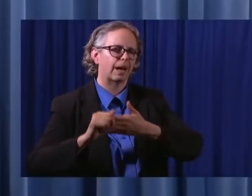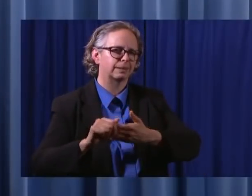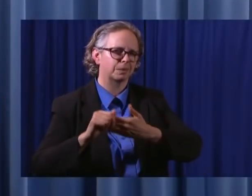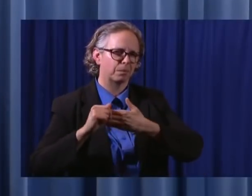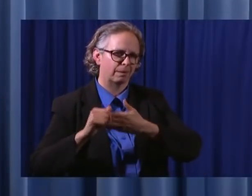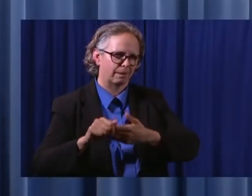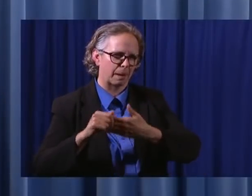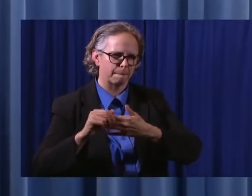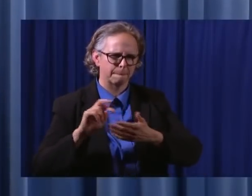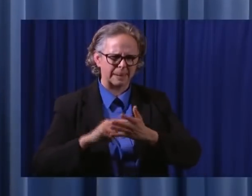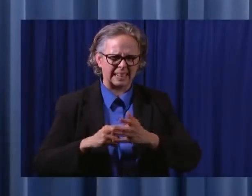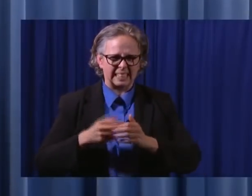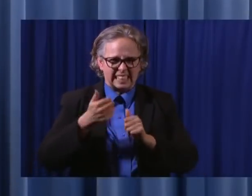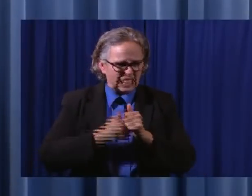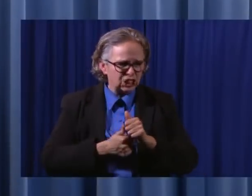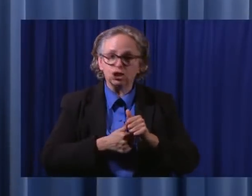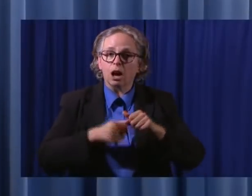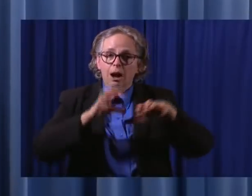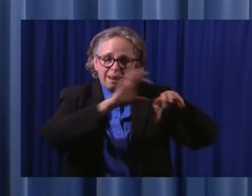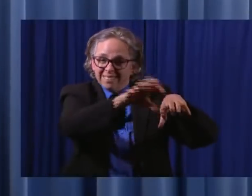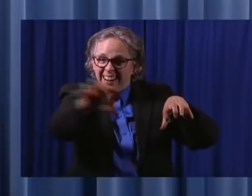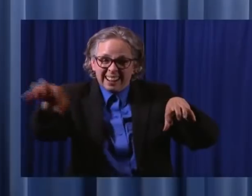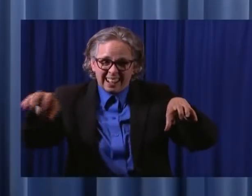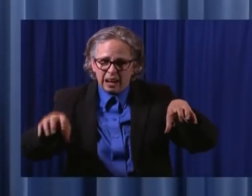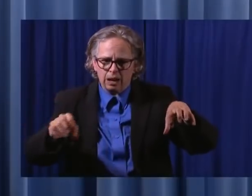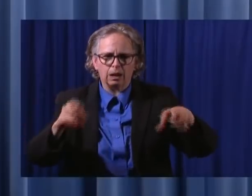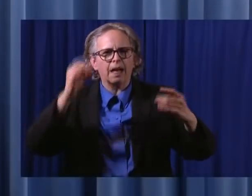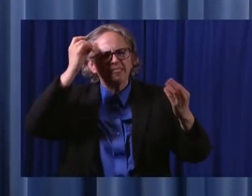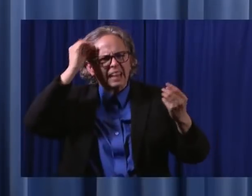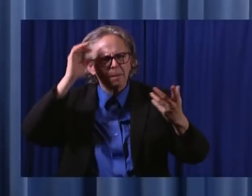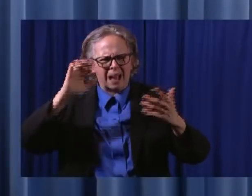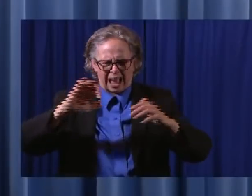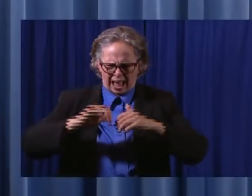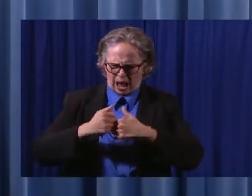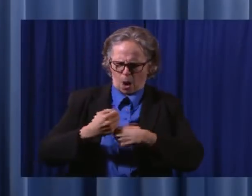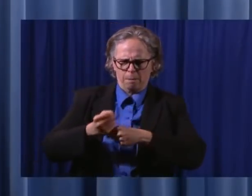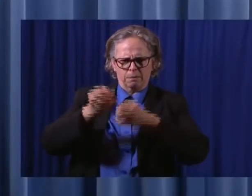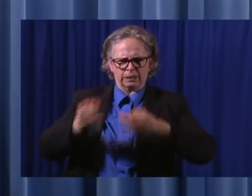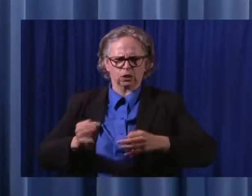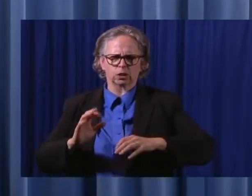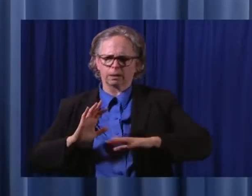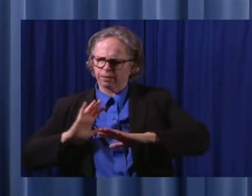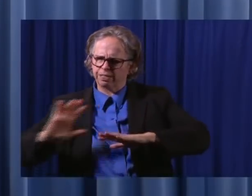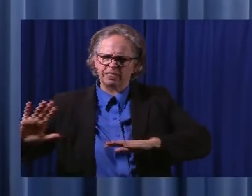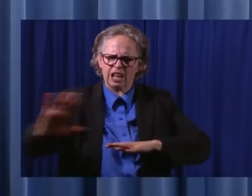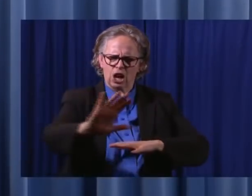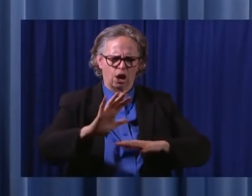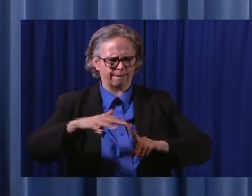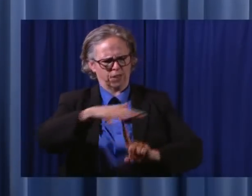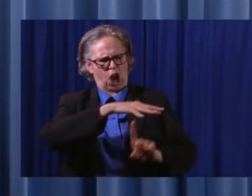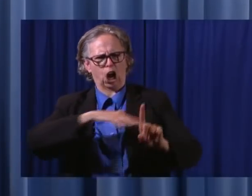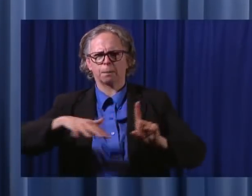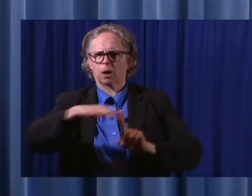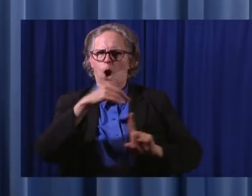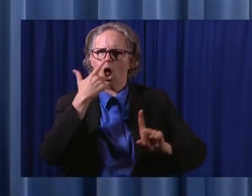way that keeps residents and families informed. The order and related guidance will be made available at